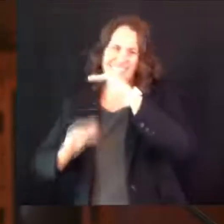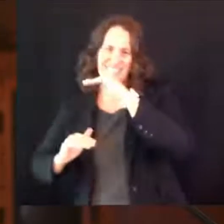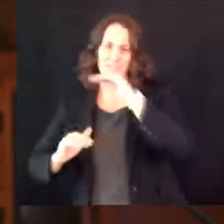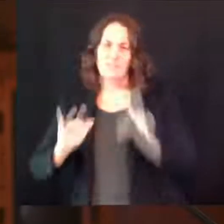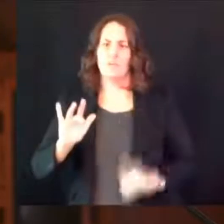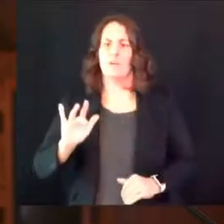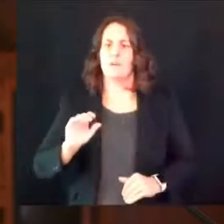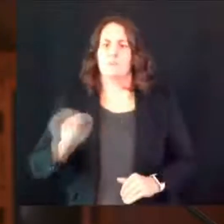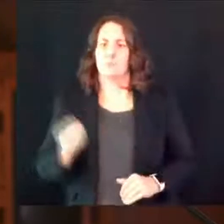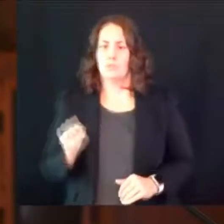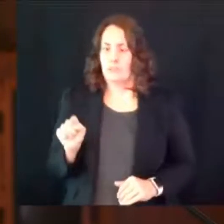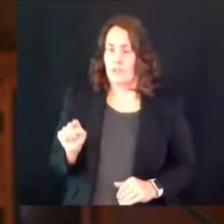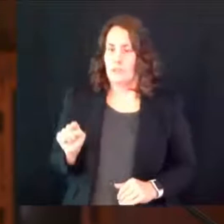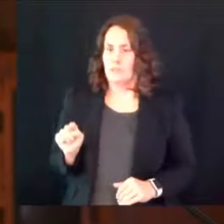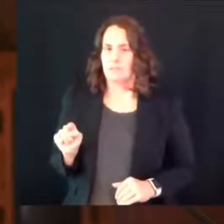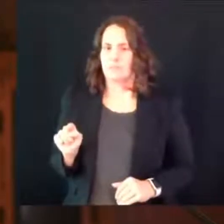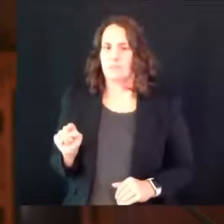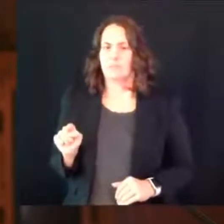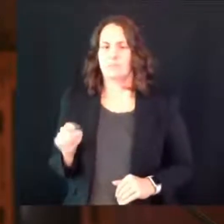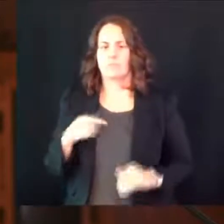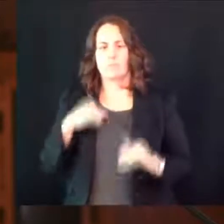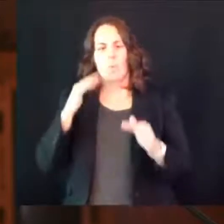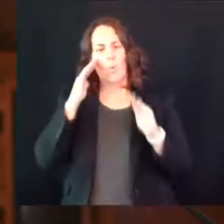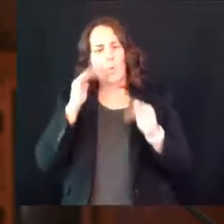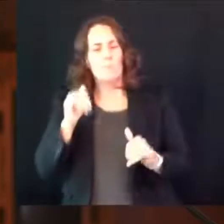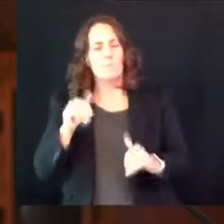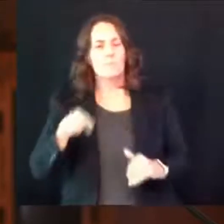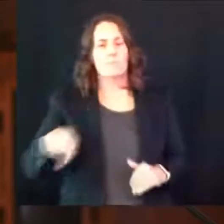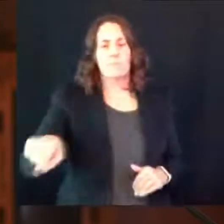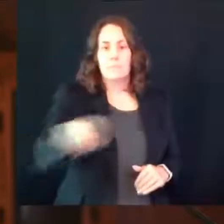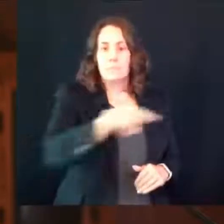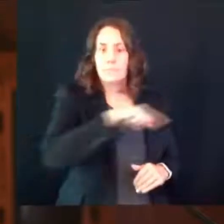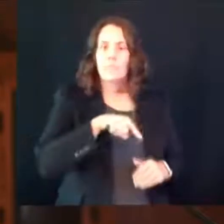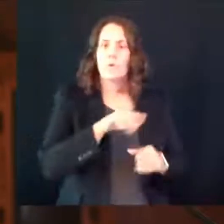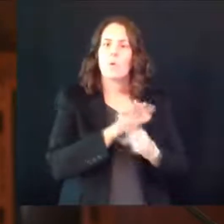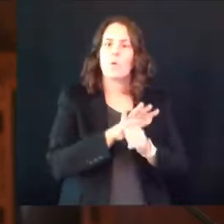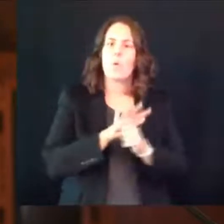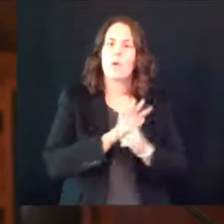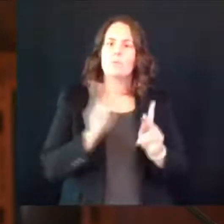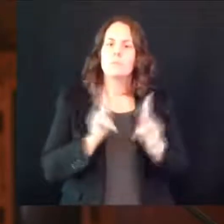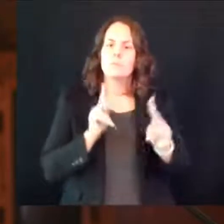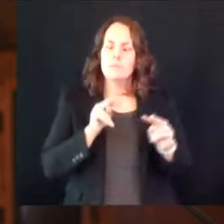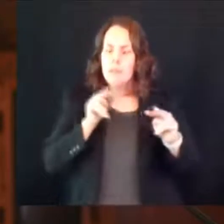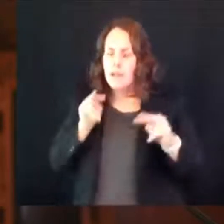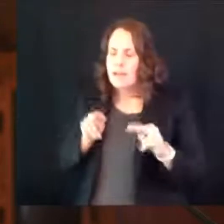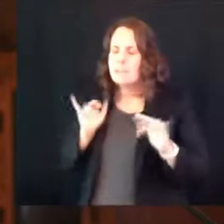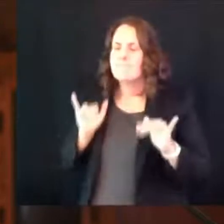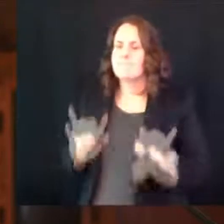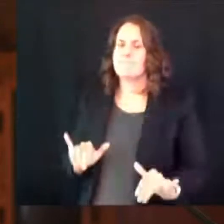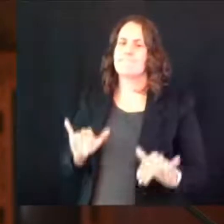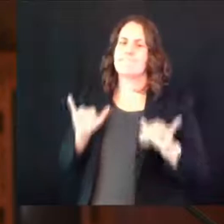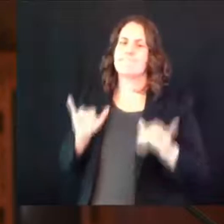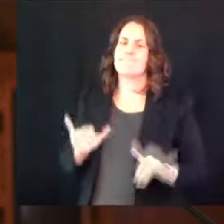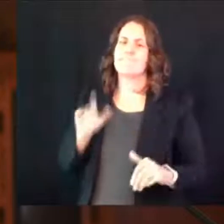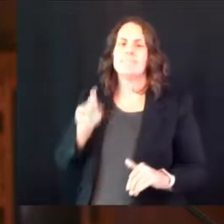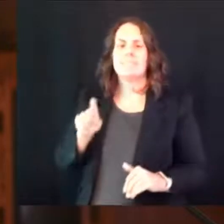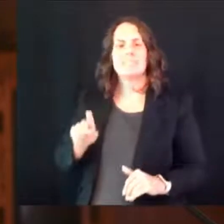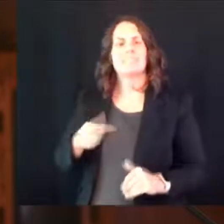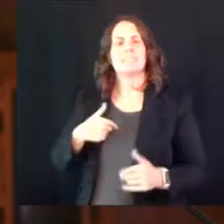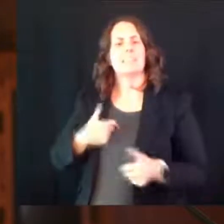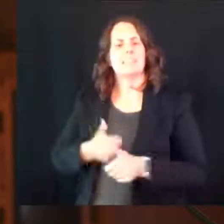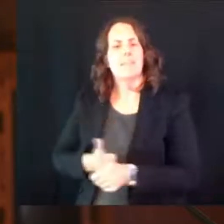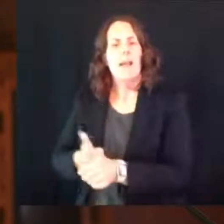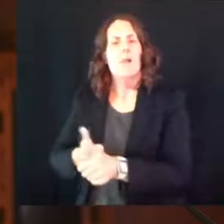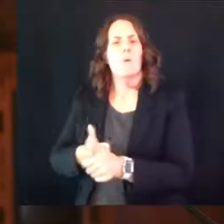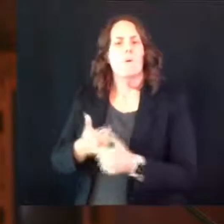to build on this order, to take those kind of actions as they have the ability and authority to do